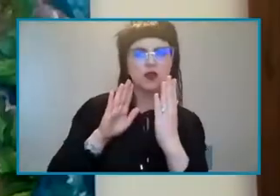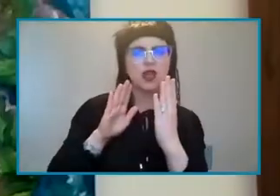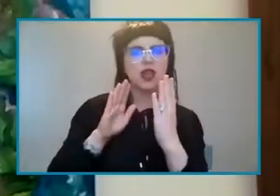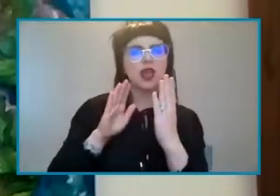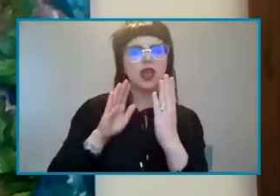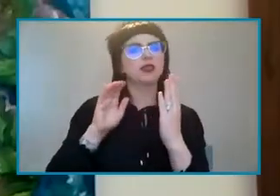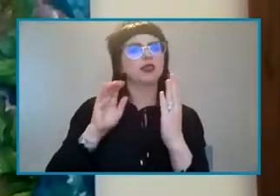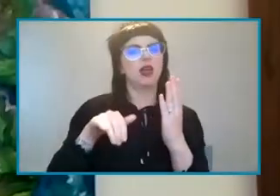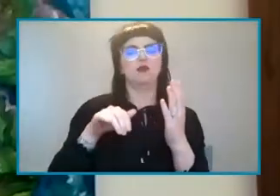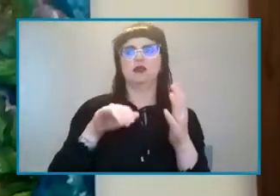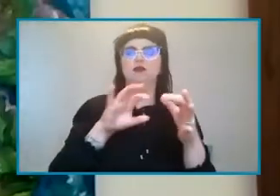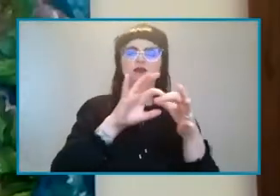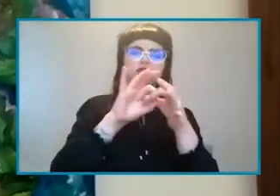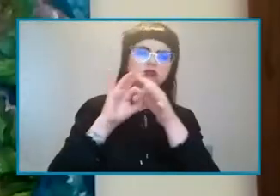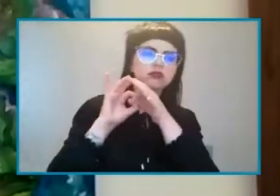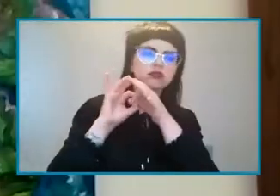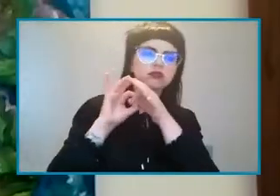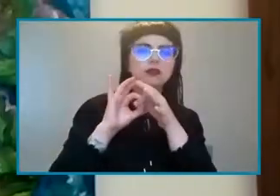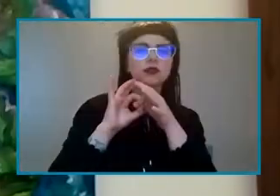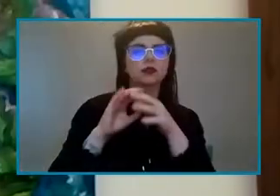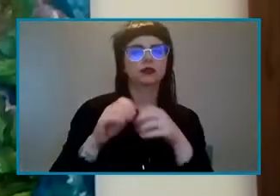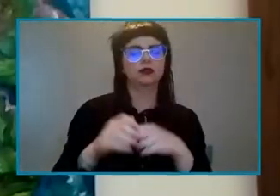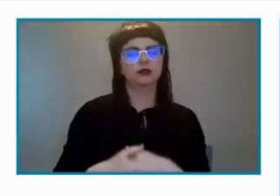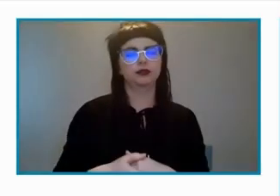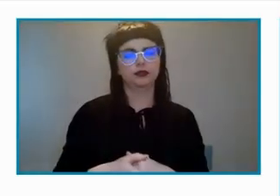they fed into each other.